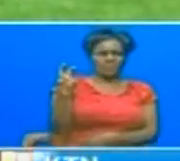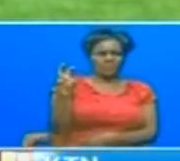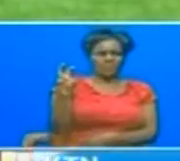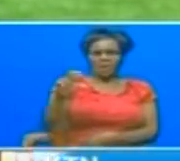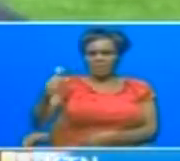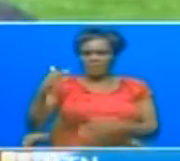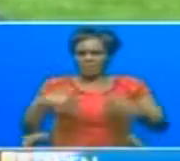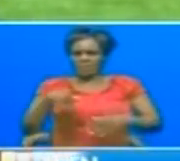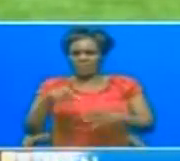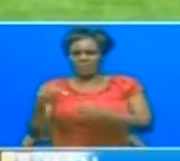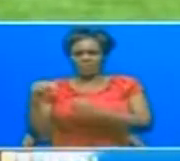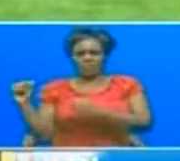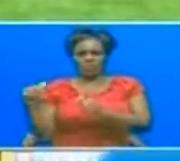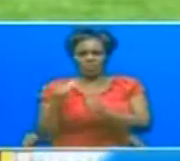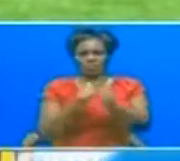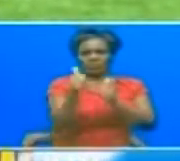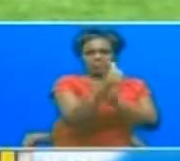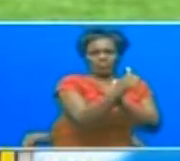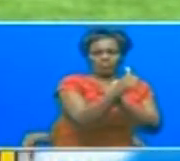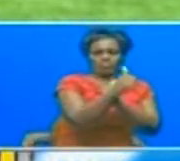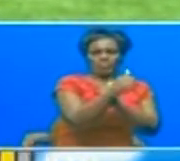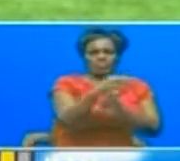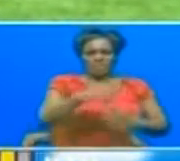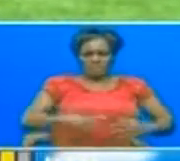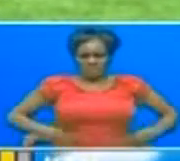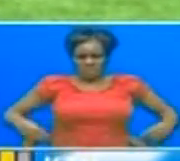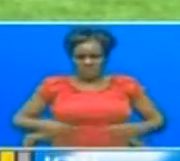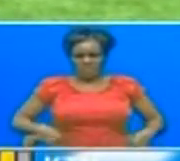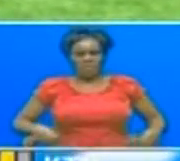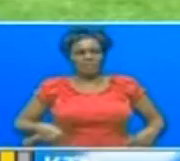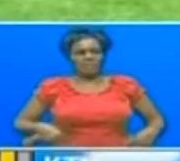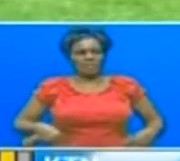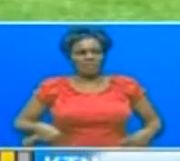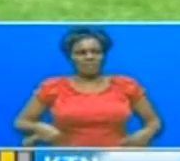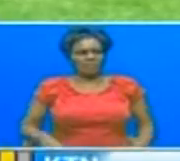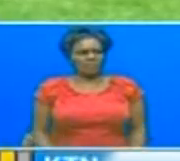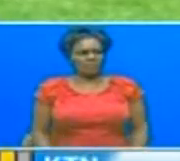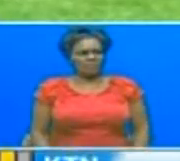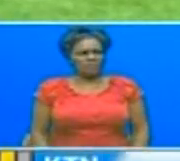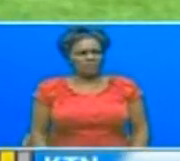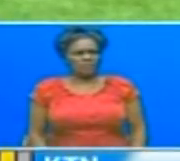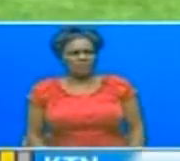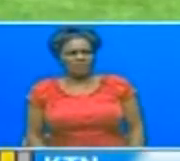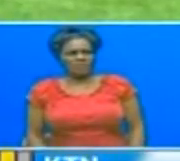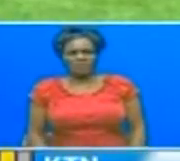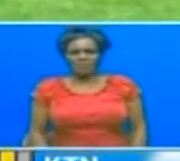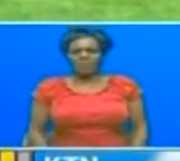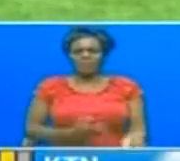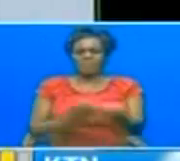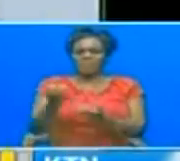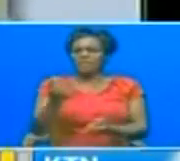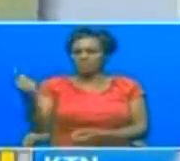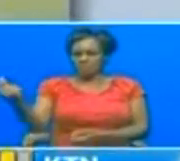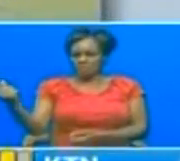Golmaya wakipita wakielekea Meru. Ukienda Meru unakuta biashara kwa njia wasus ni mzuri sana. Hao wafanyi biashara kidogo